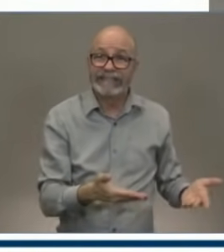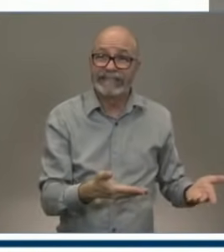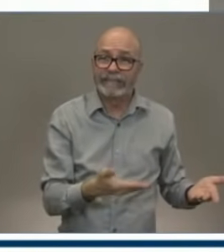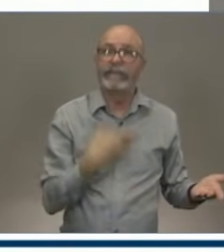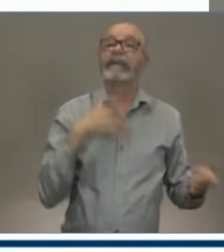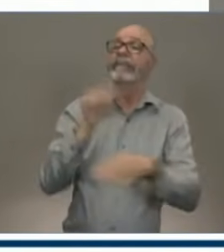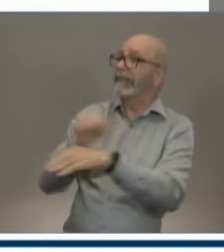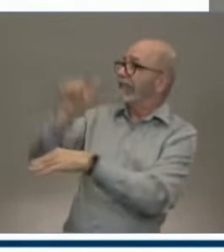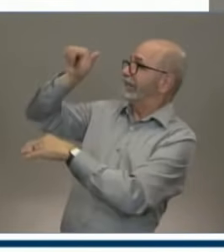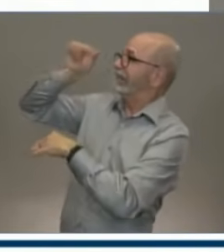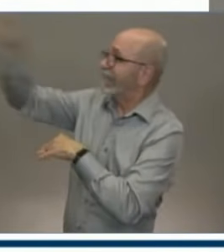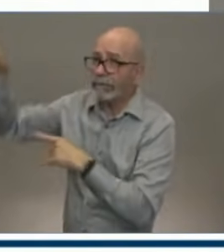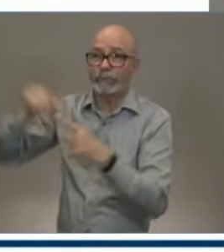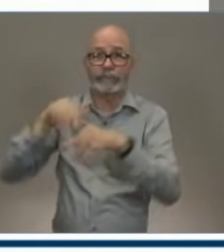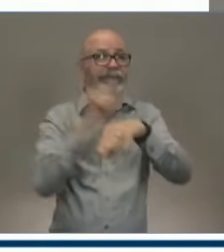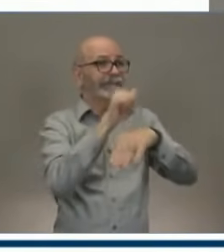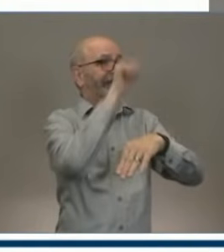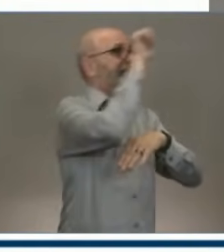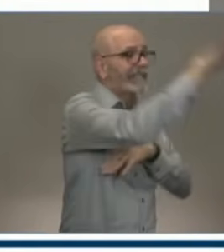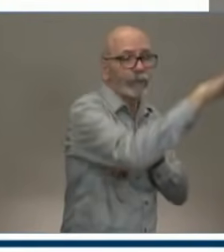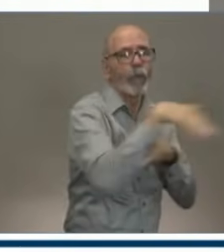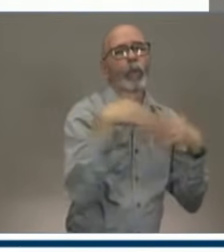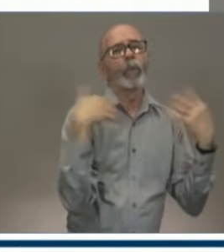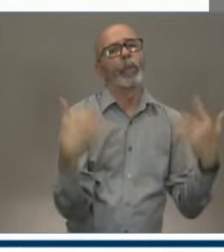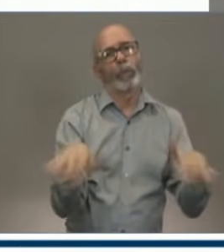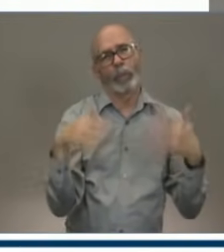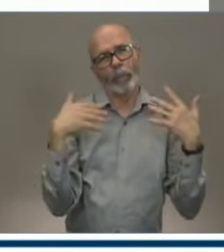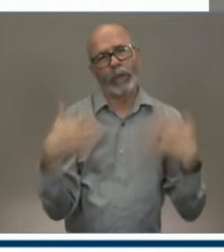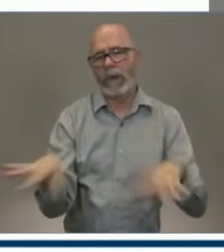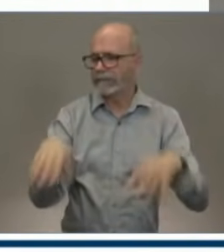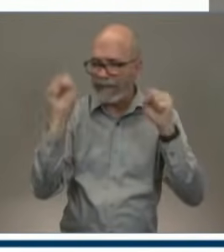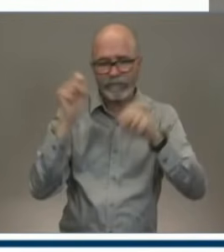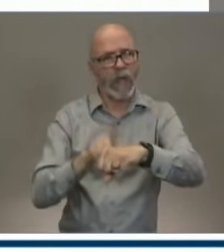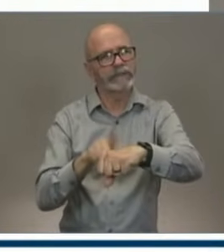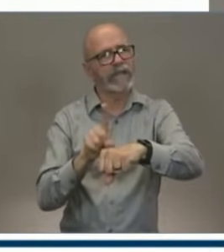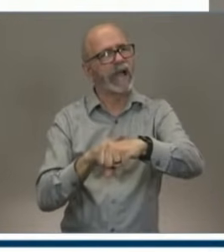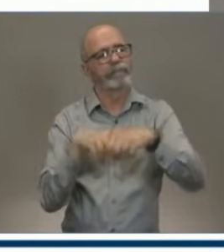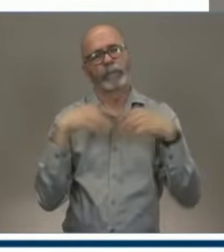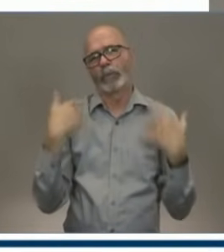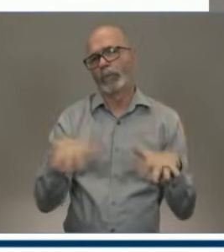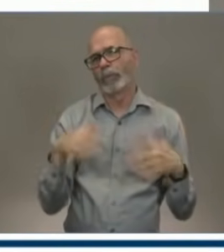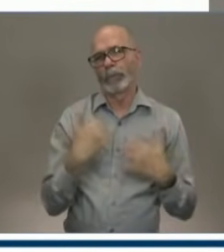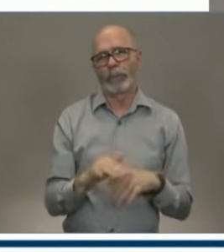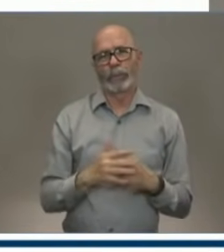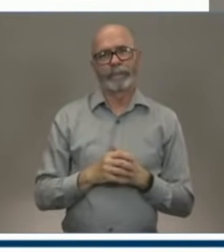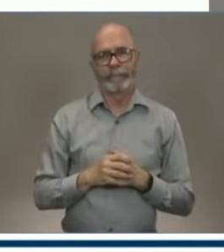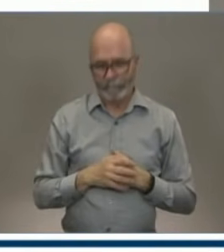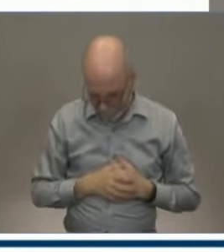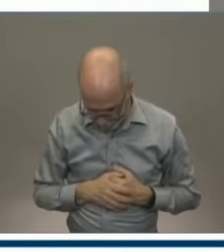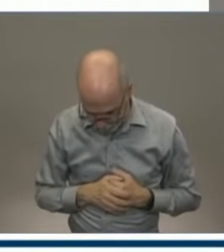perhaps use that allotment of vaccine that is available.